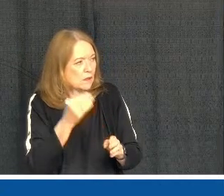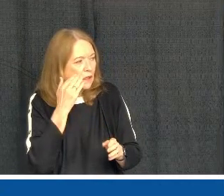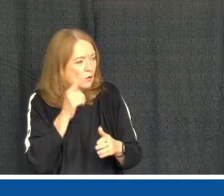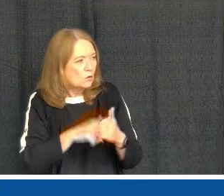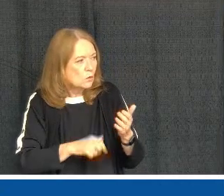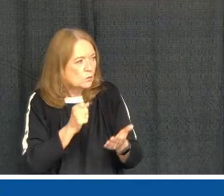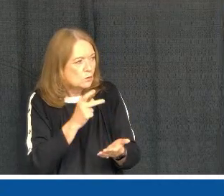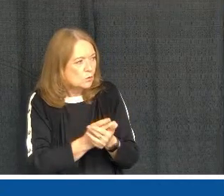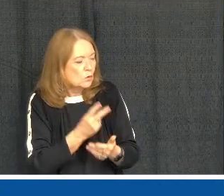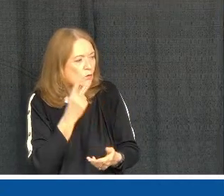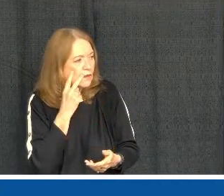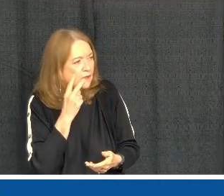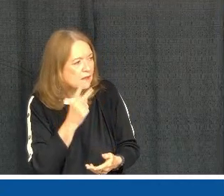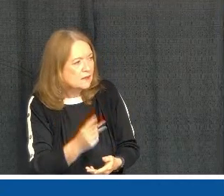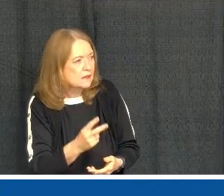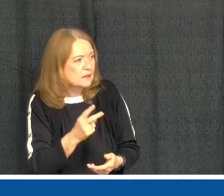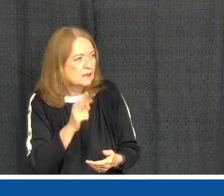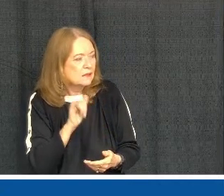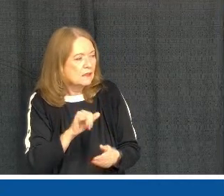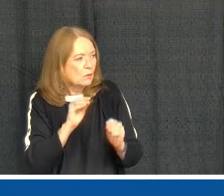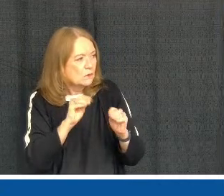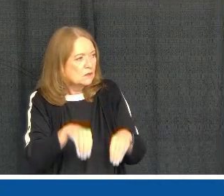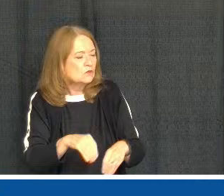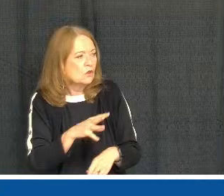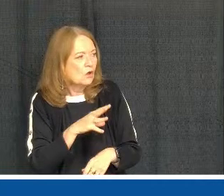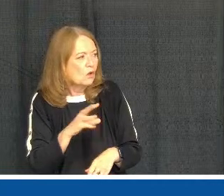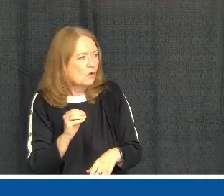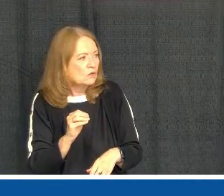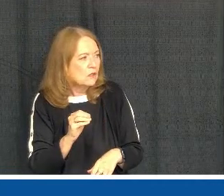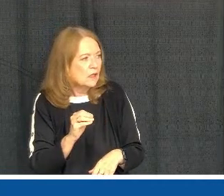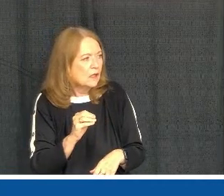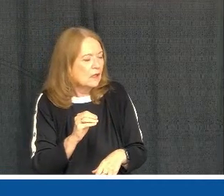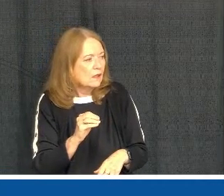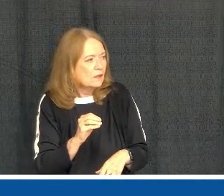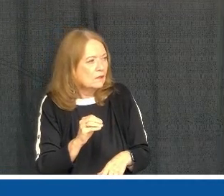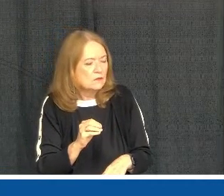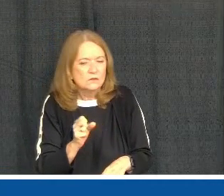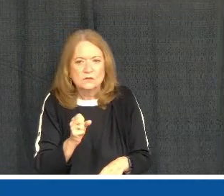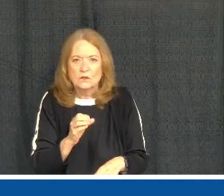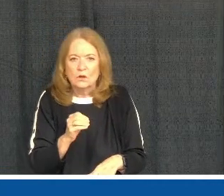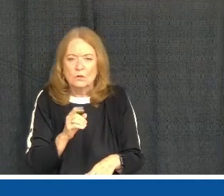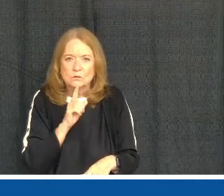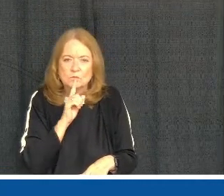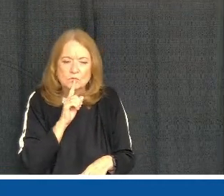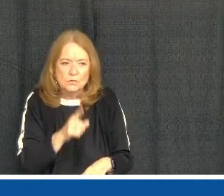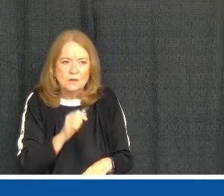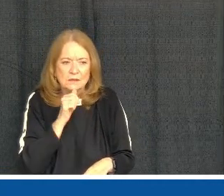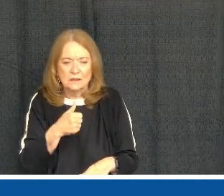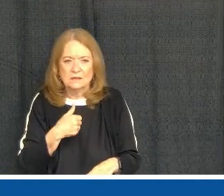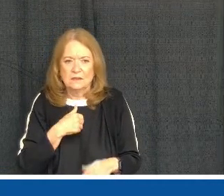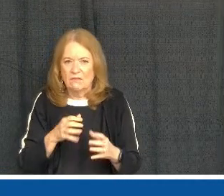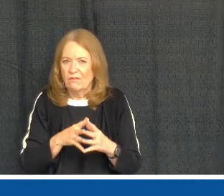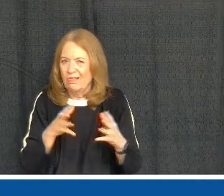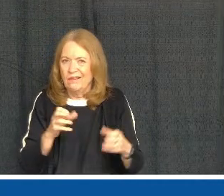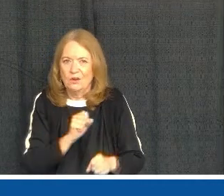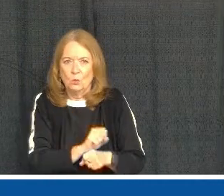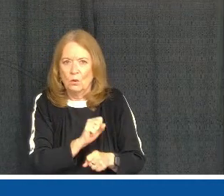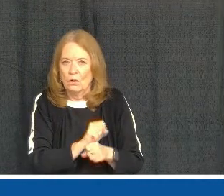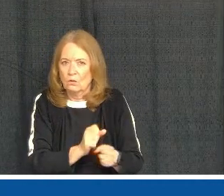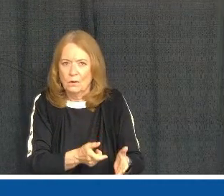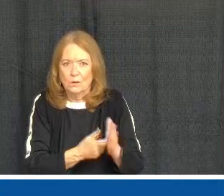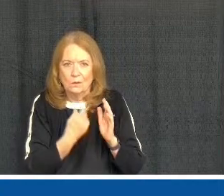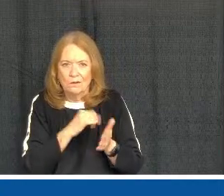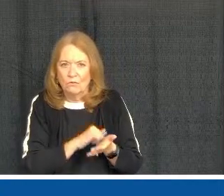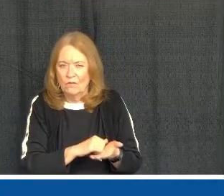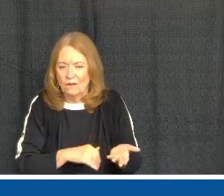approved, he sees that was installed, and it's just he drove past it and saw it, so it really doesn't add a lot of load. Okay.